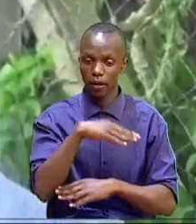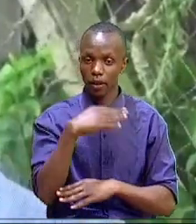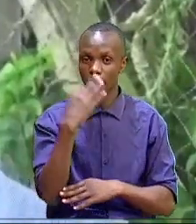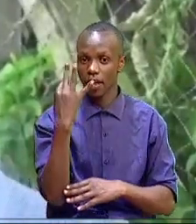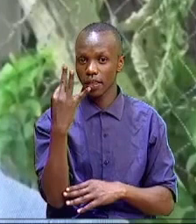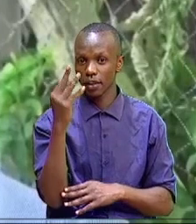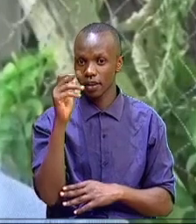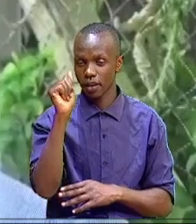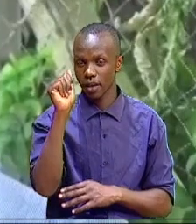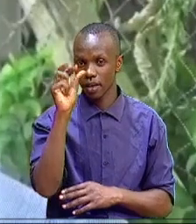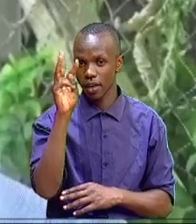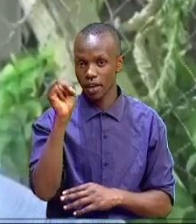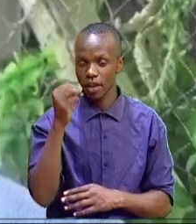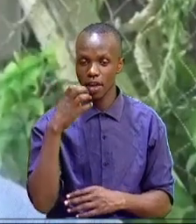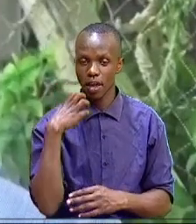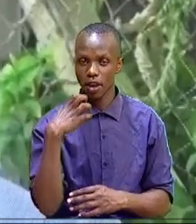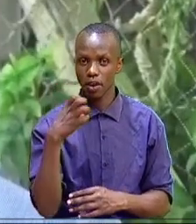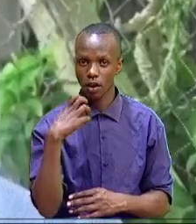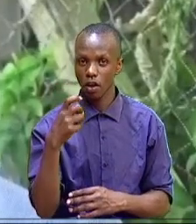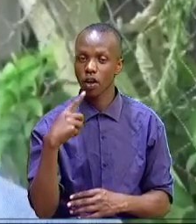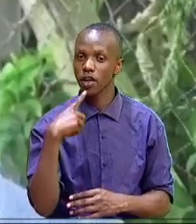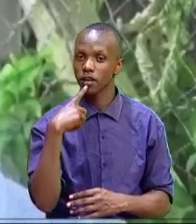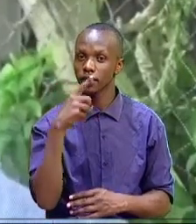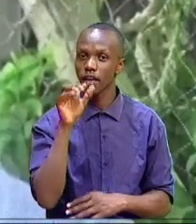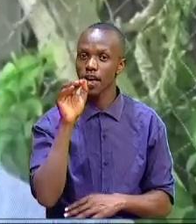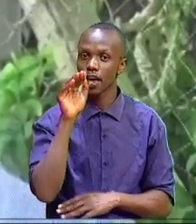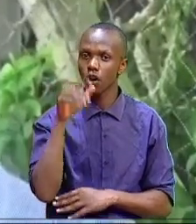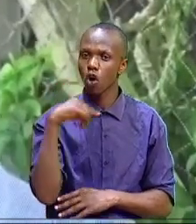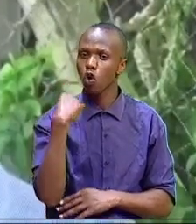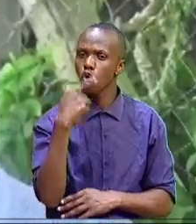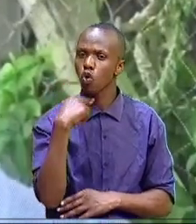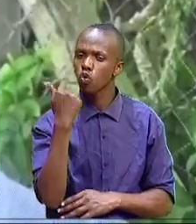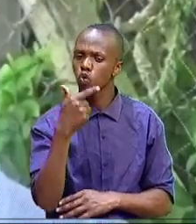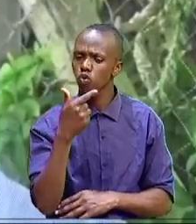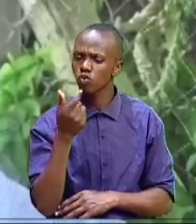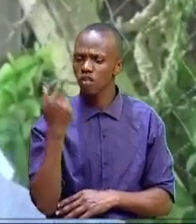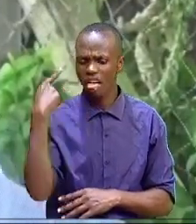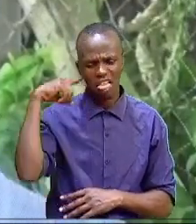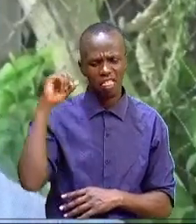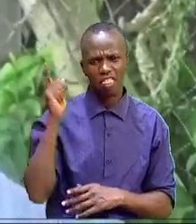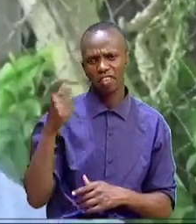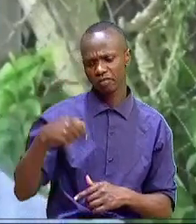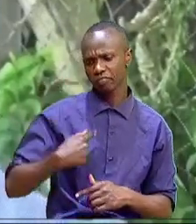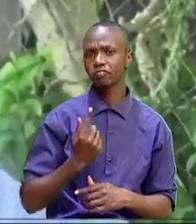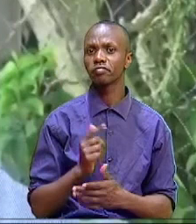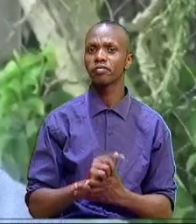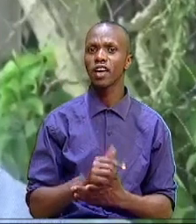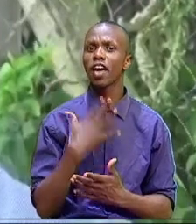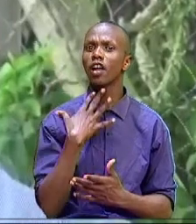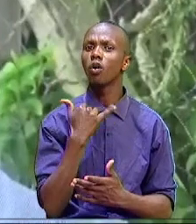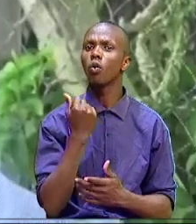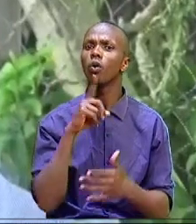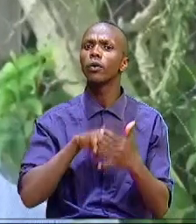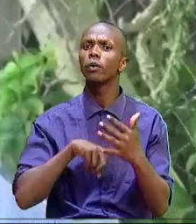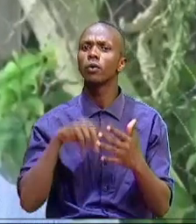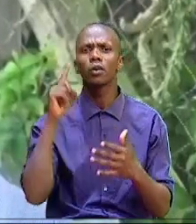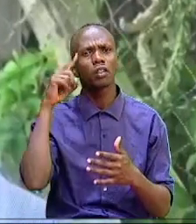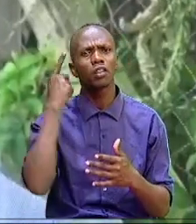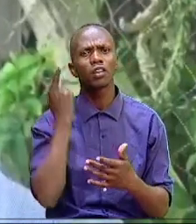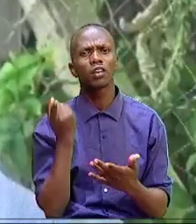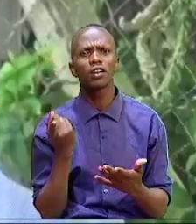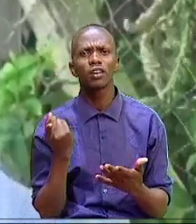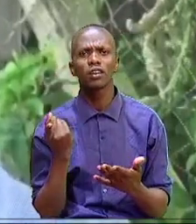and knocked, prompting him to inquire who they were and what they wanted. Instead of